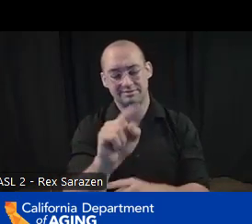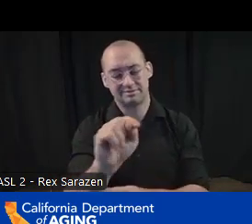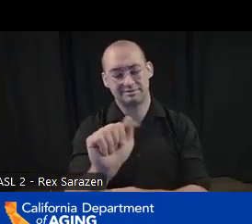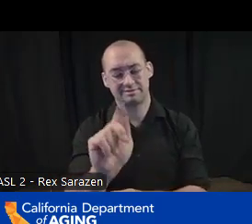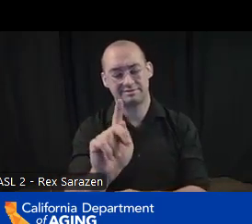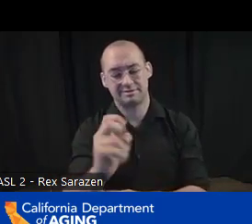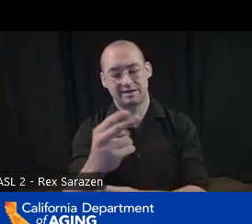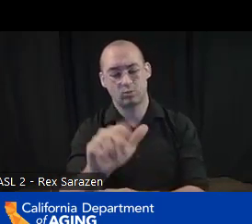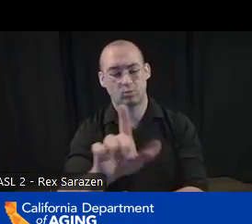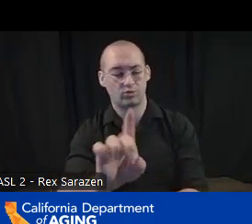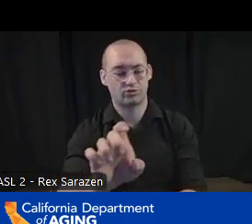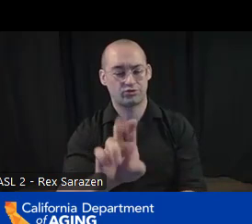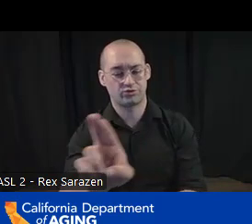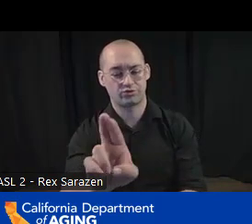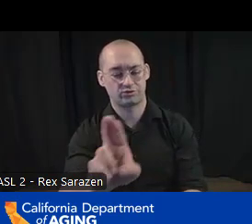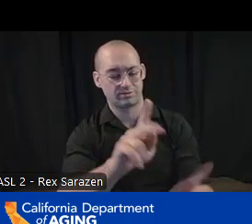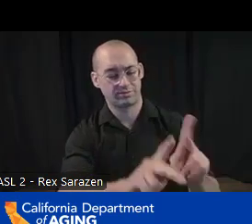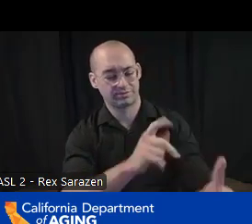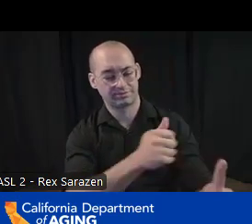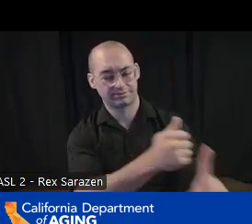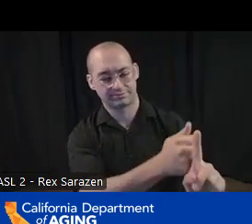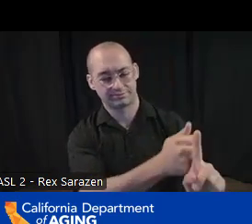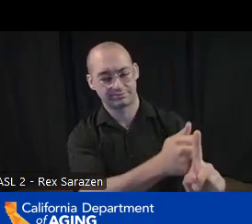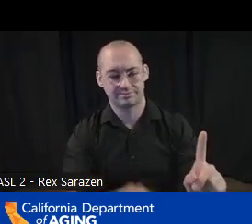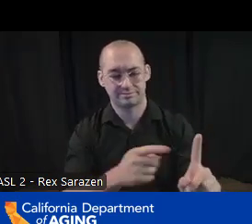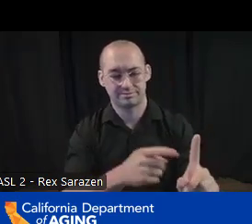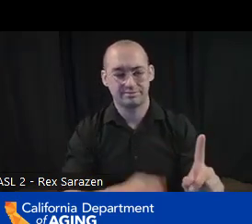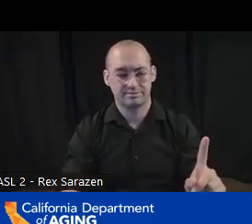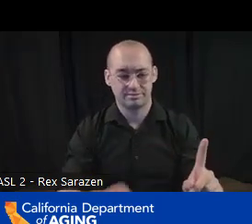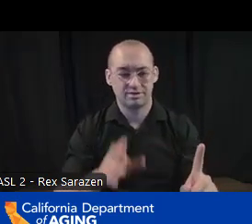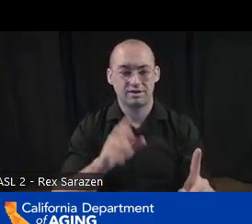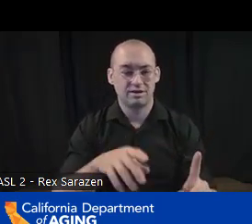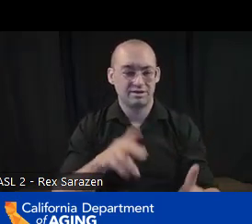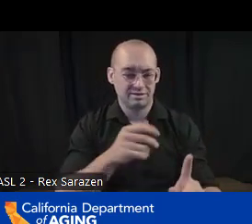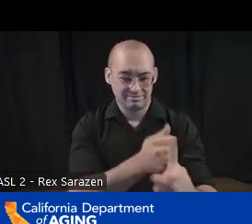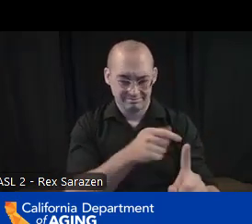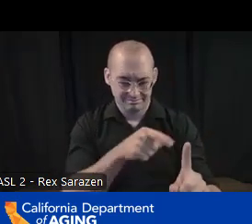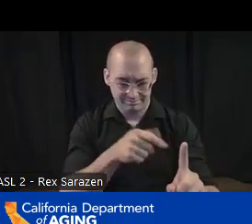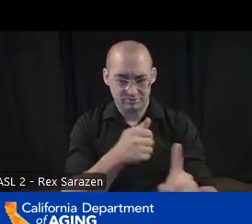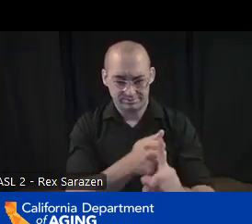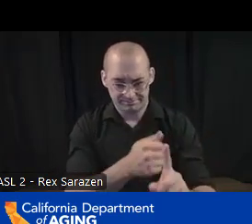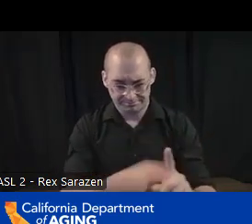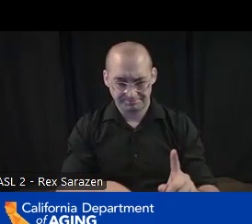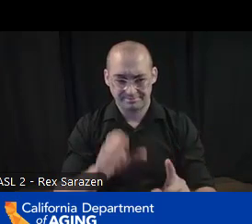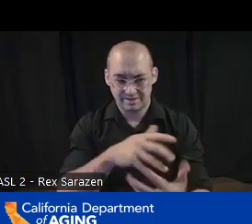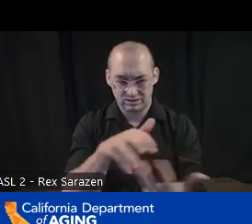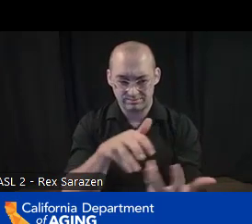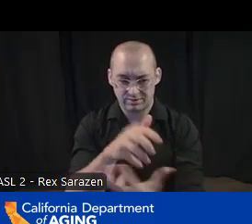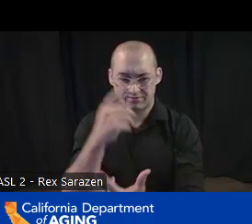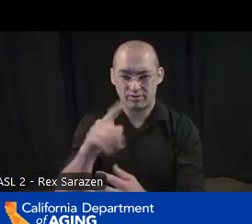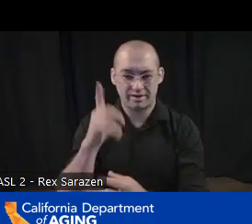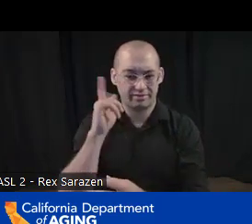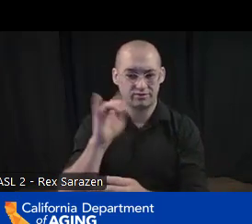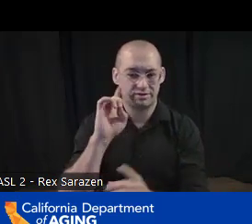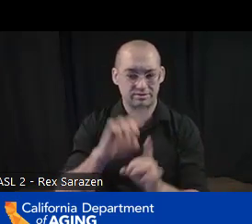Engagement Manager for the Master Plan for Aging, or MPA, here at the California Department of Aging, or CDA. Lots of alphabet